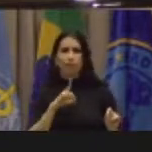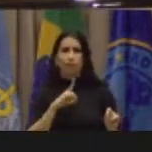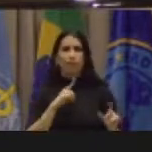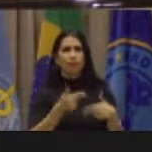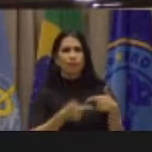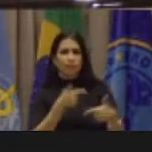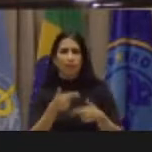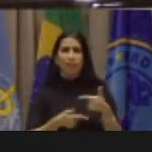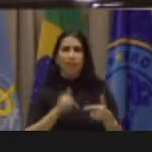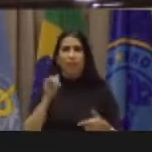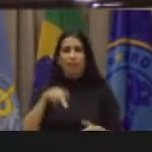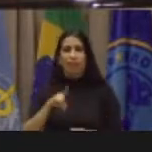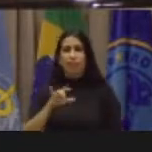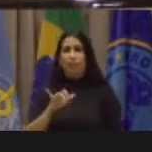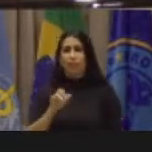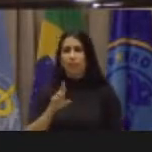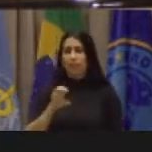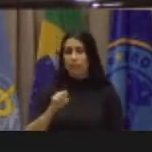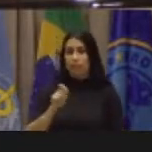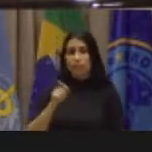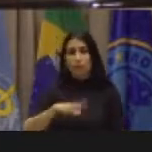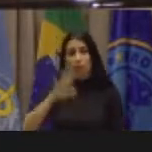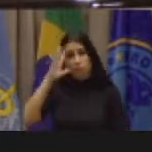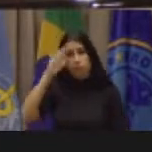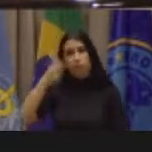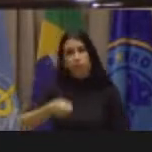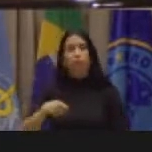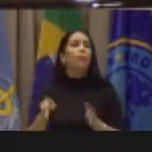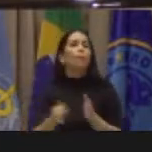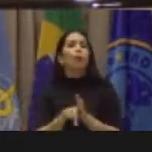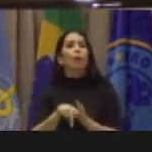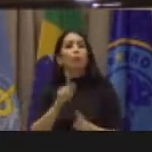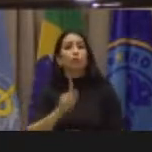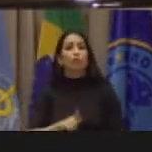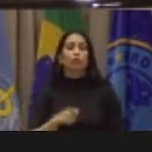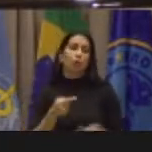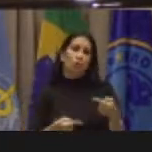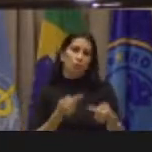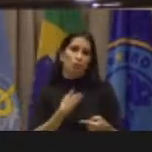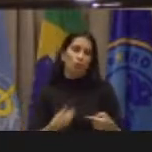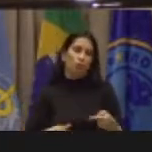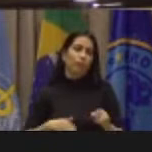all that information, so then later we can make decision on the public policy